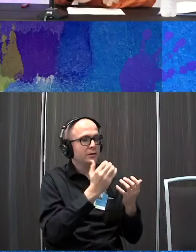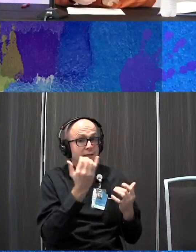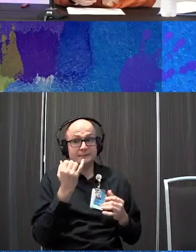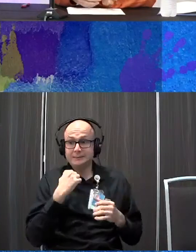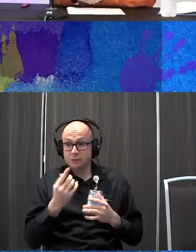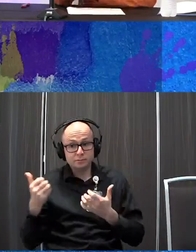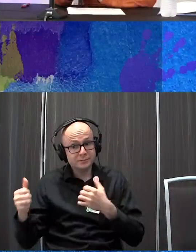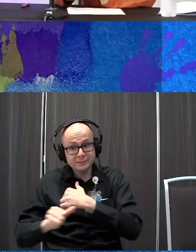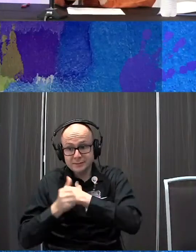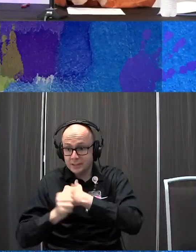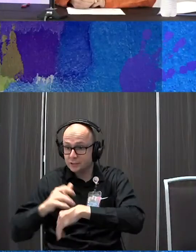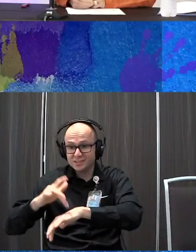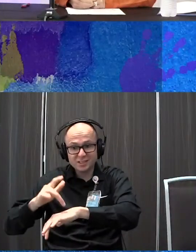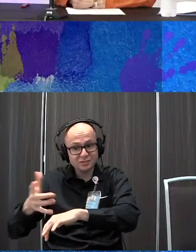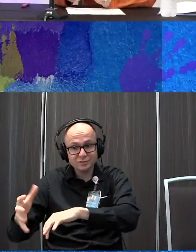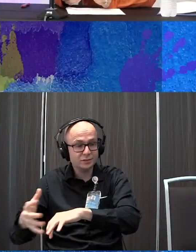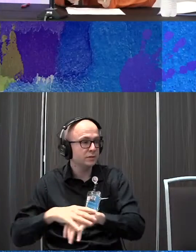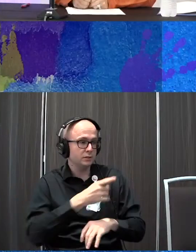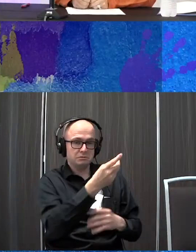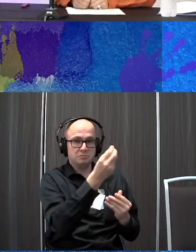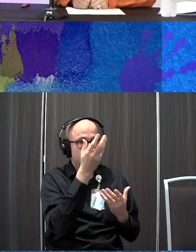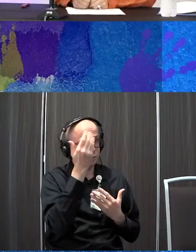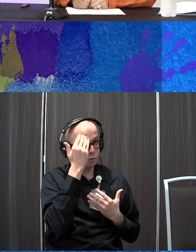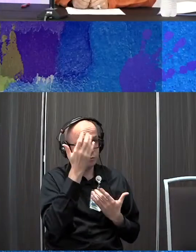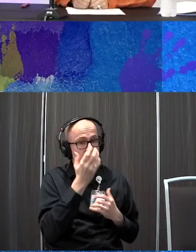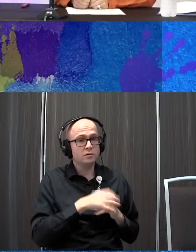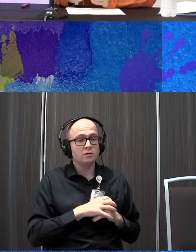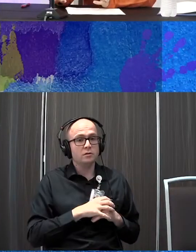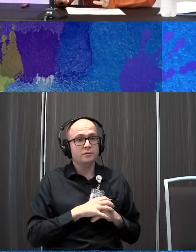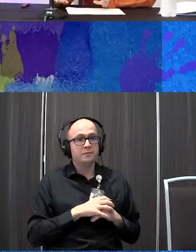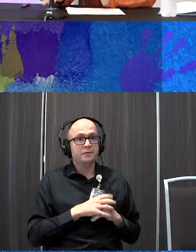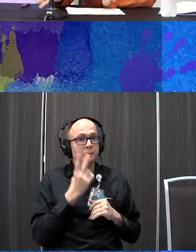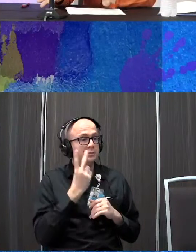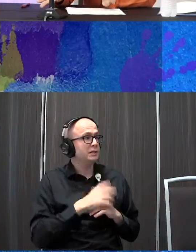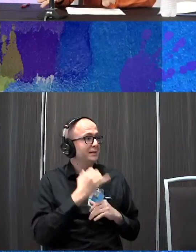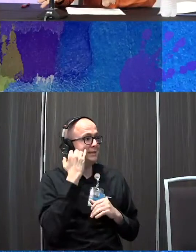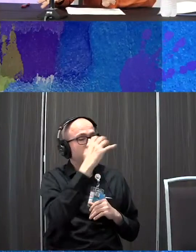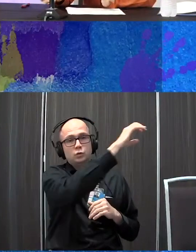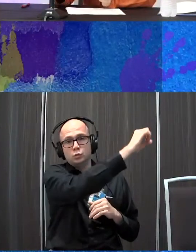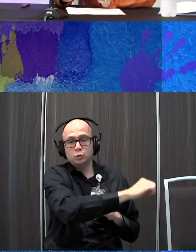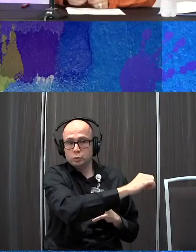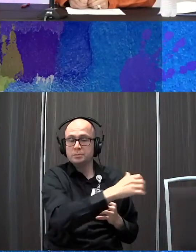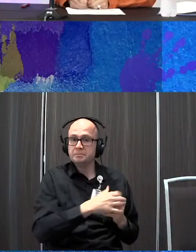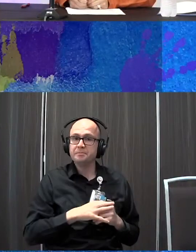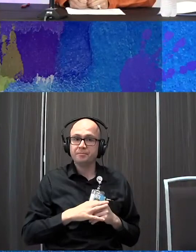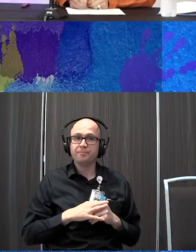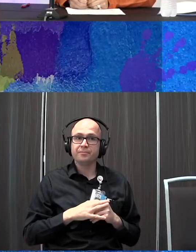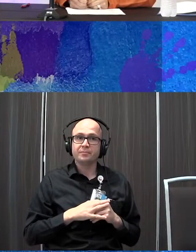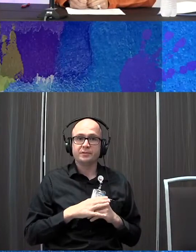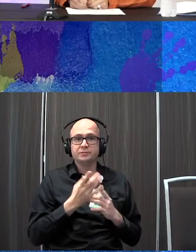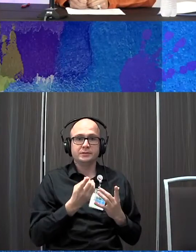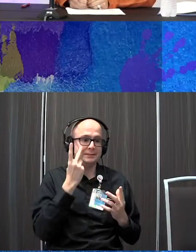you shouldn't touch it. He wants to know. So he wanted to see what happened if he pulled the fire alarm. So it was cause and